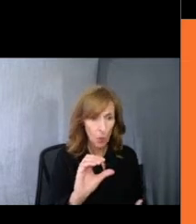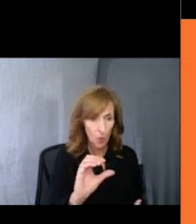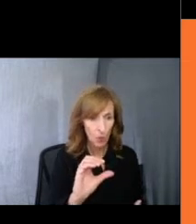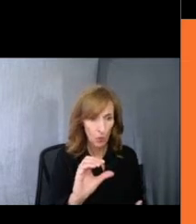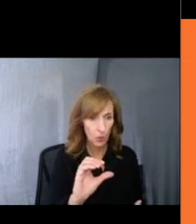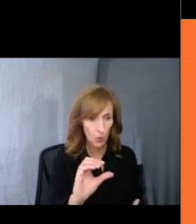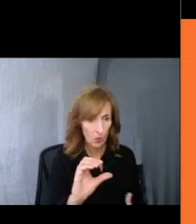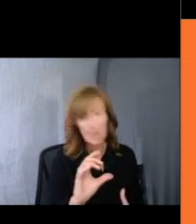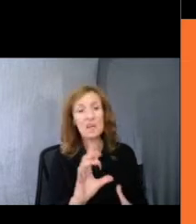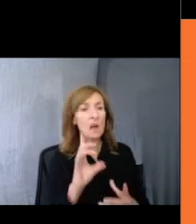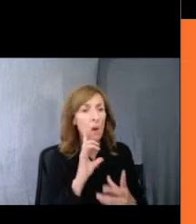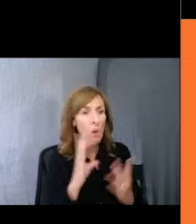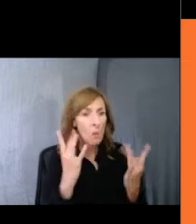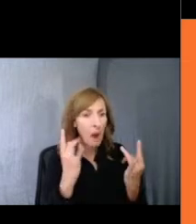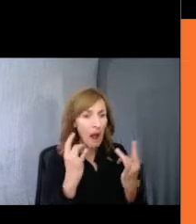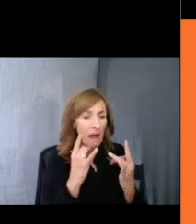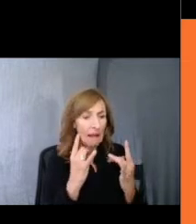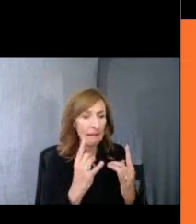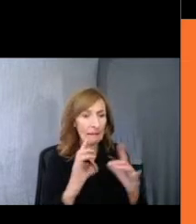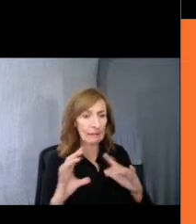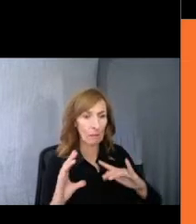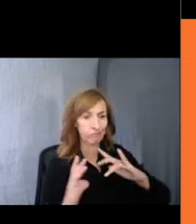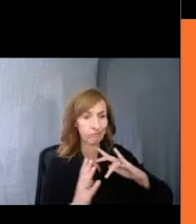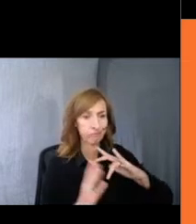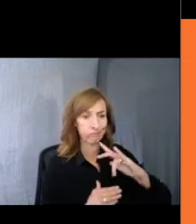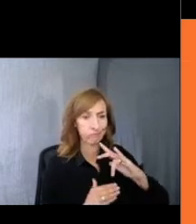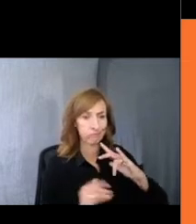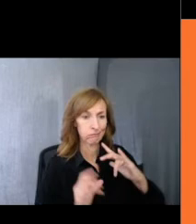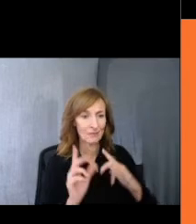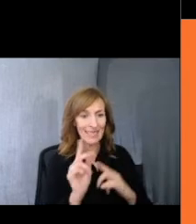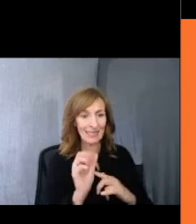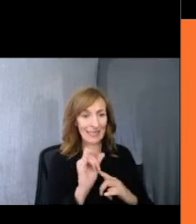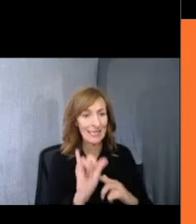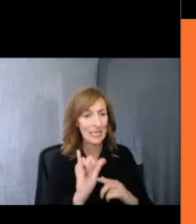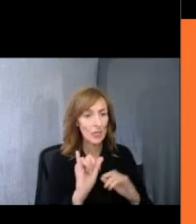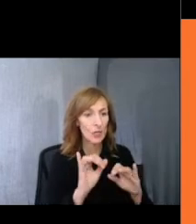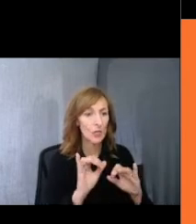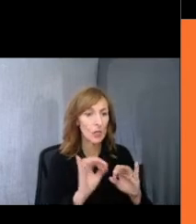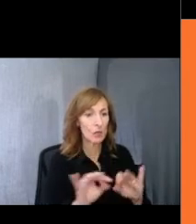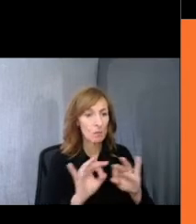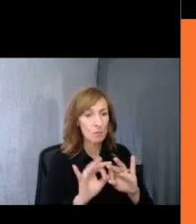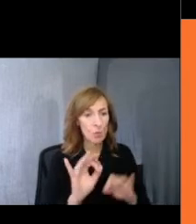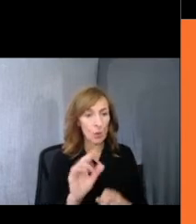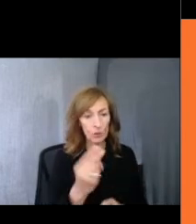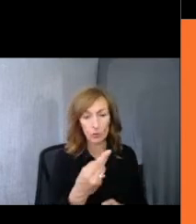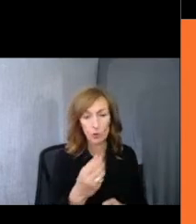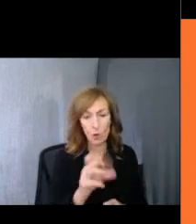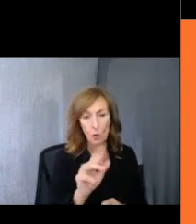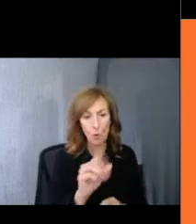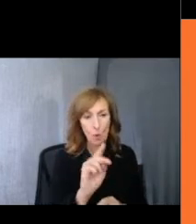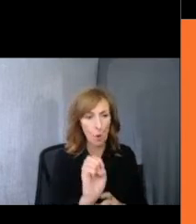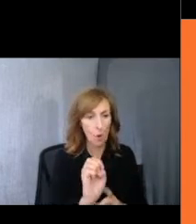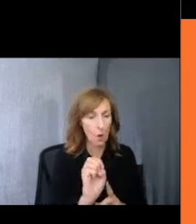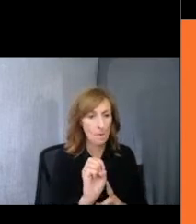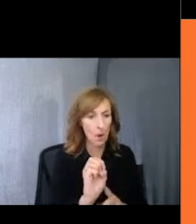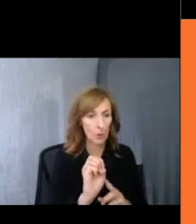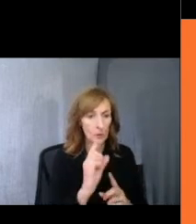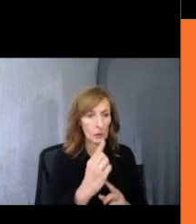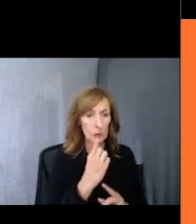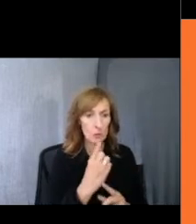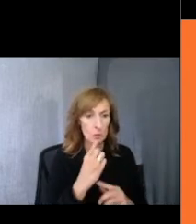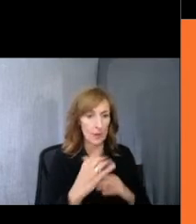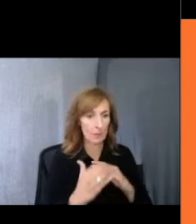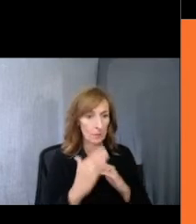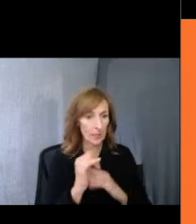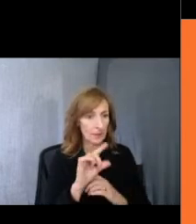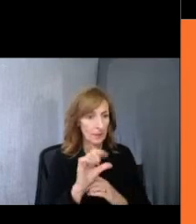cell production. And that's one of the treatments we sometimes give cats that have chronic kidney disease, and many of you may have experienced